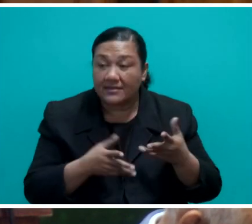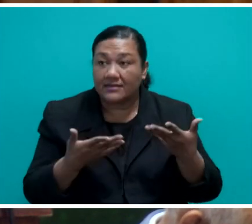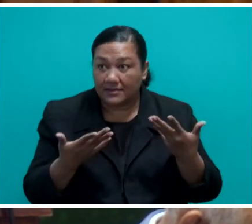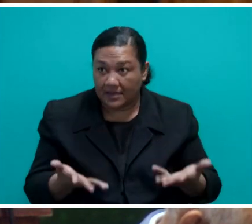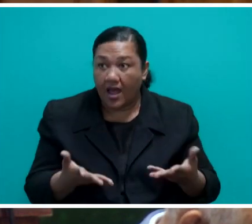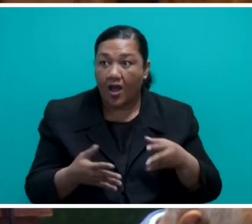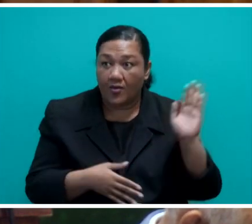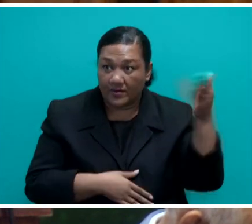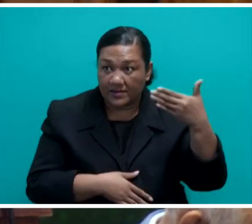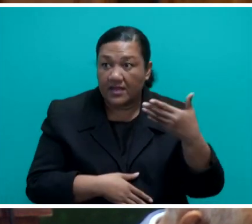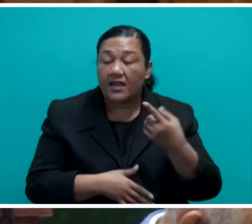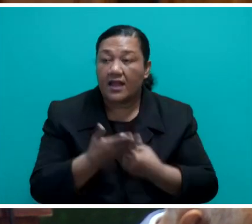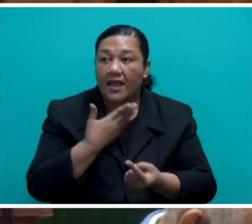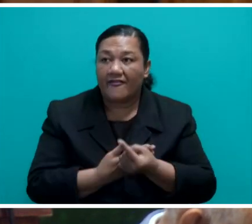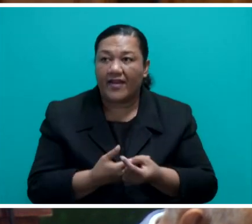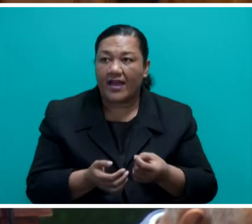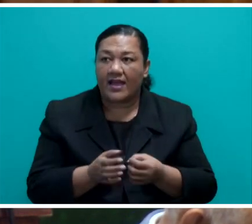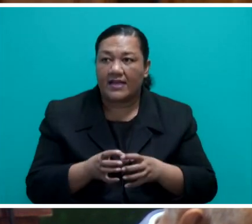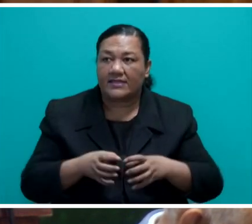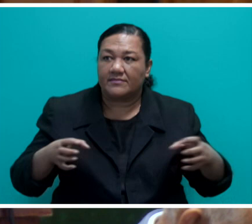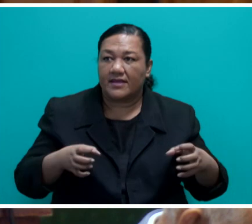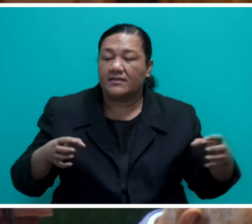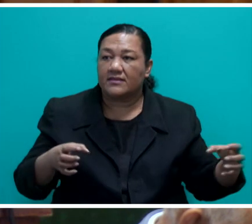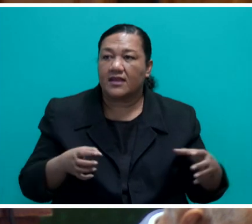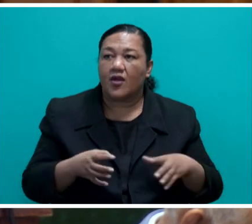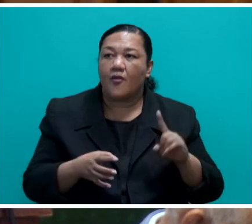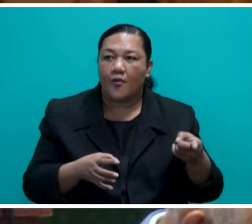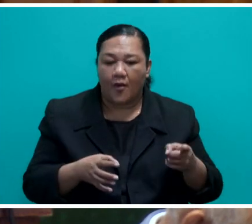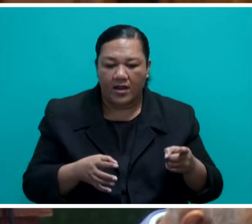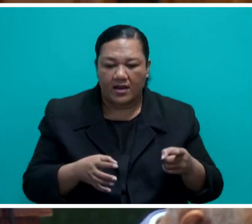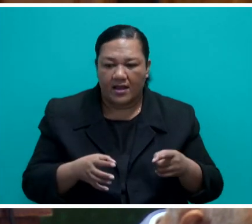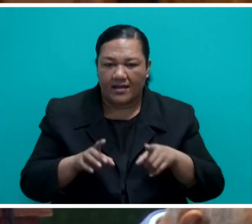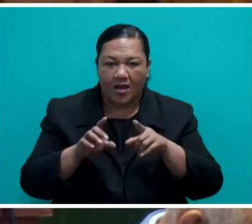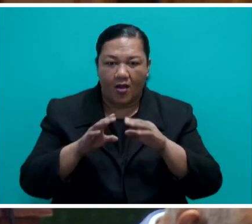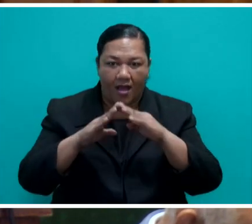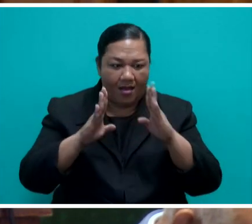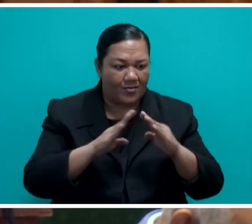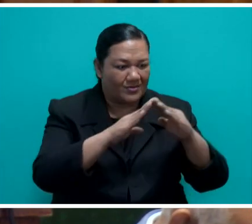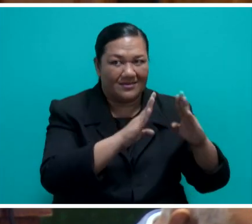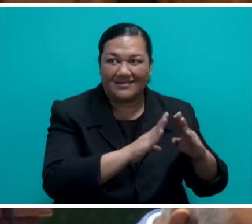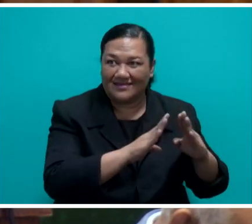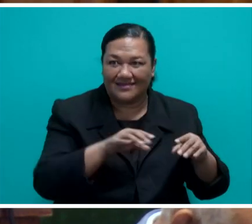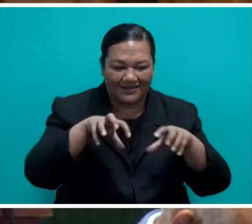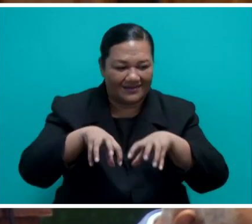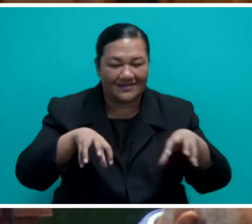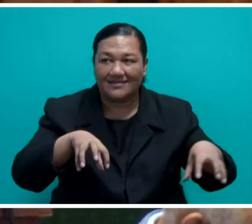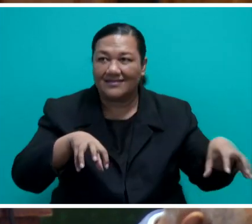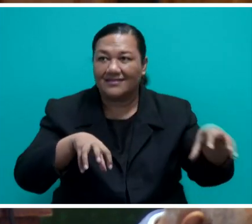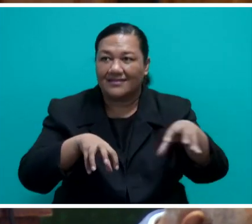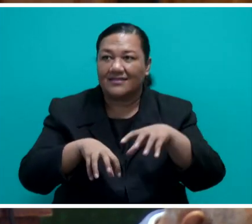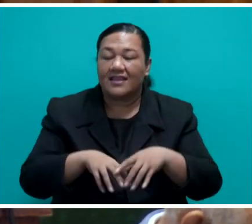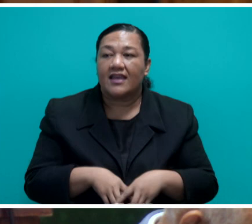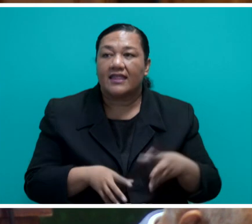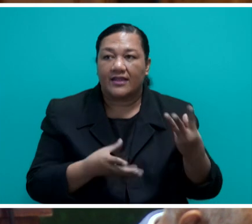these unplanned development expansion of residential subdivisions, which impacted both sugarcane and